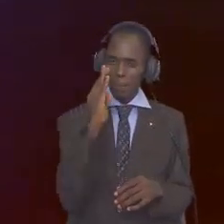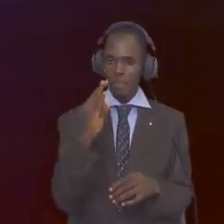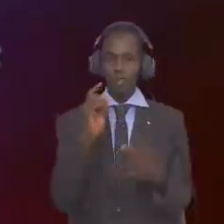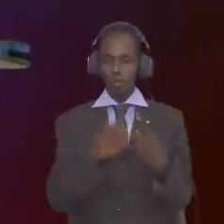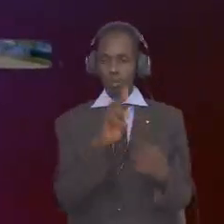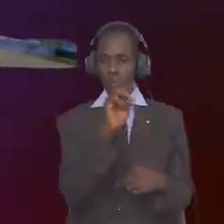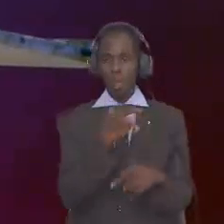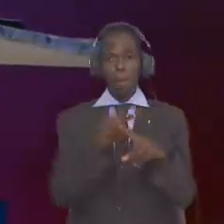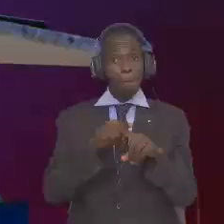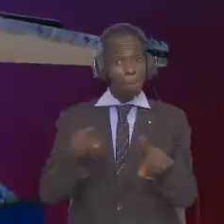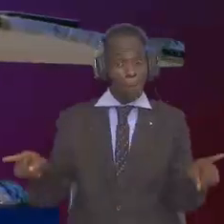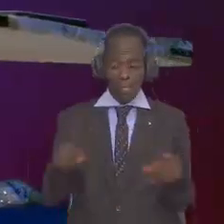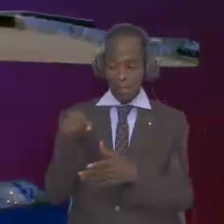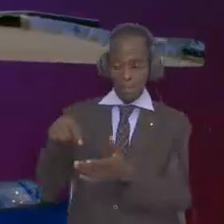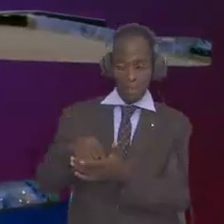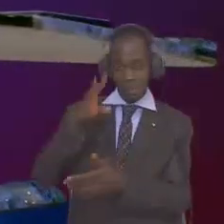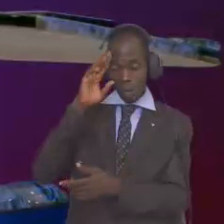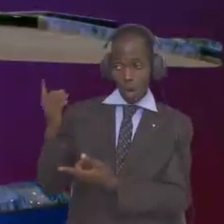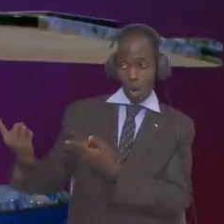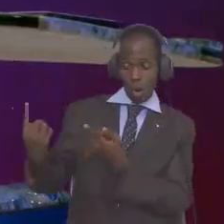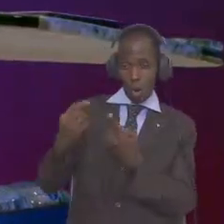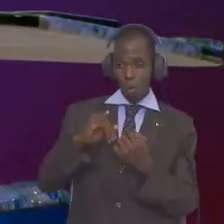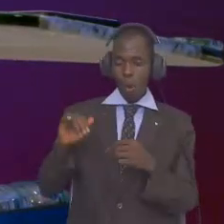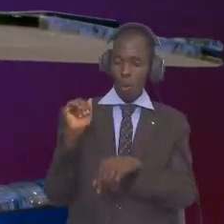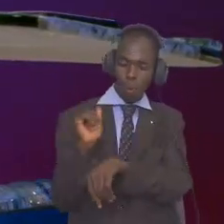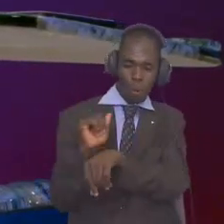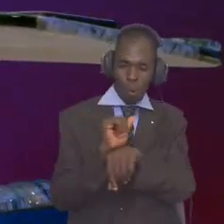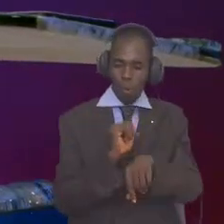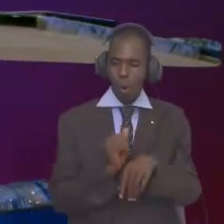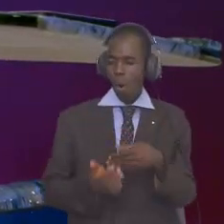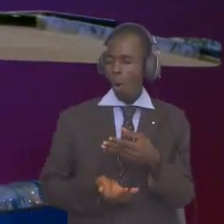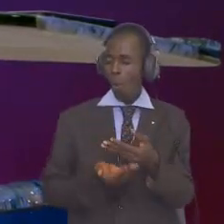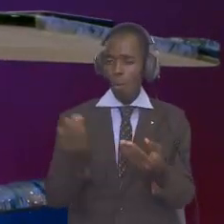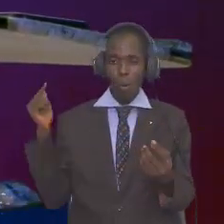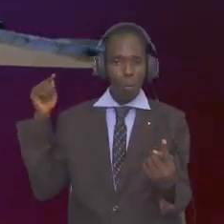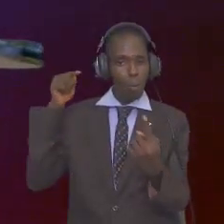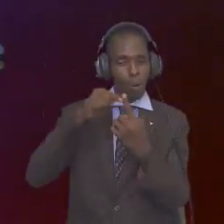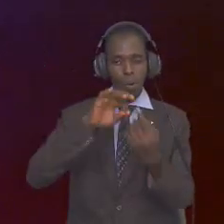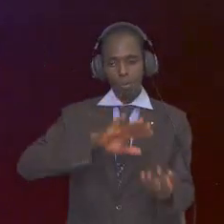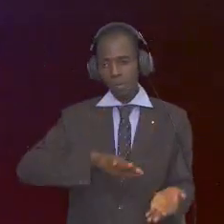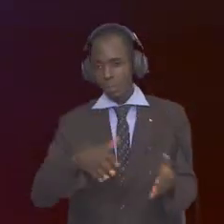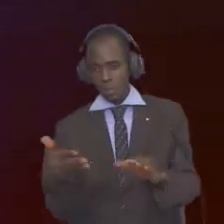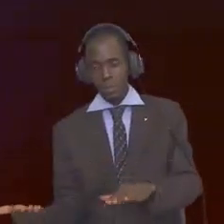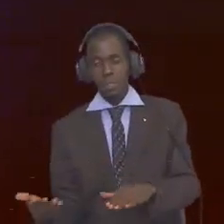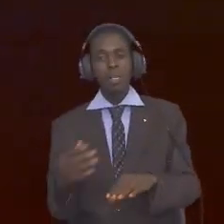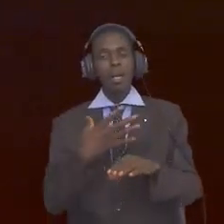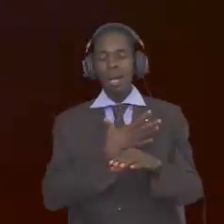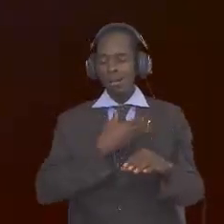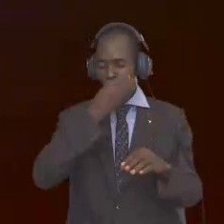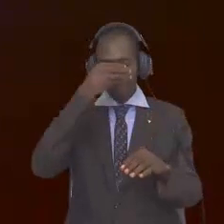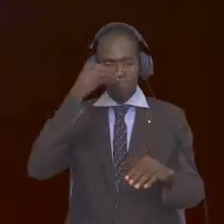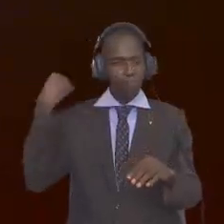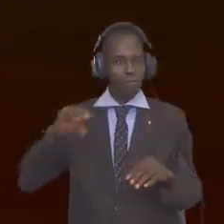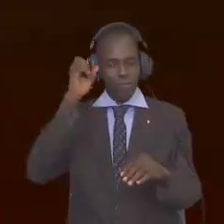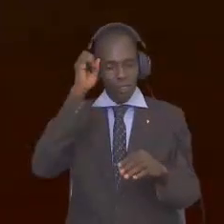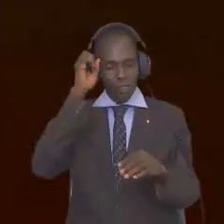himself almost to the point of death. He said, such a person who is so committed, who will forget his life, who will